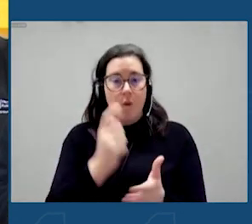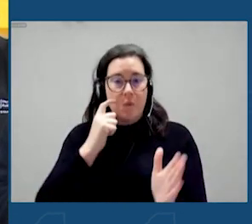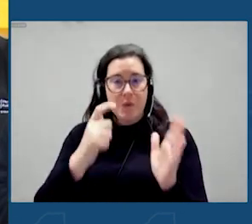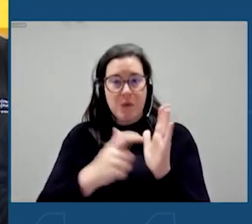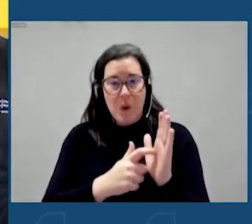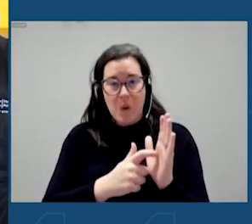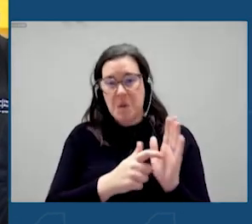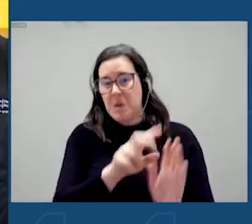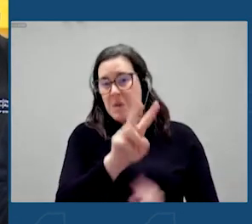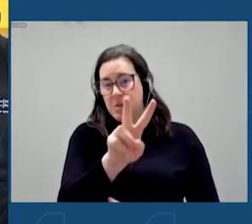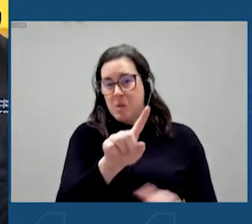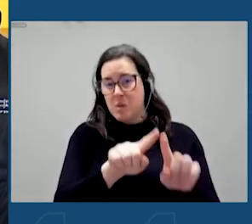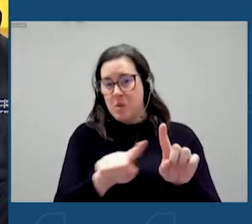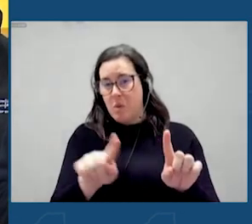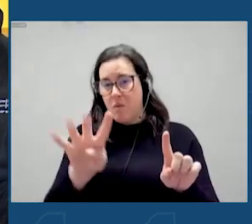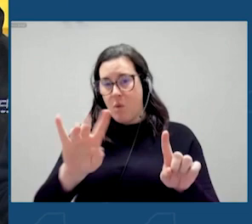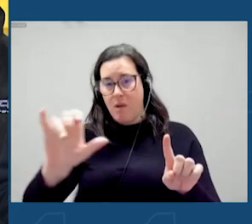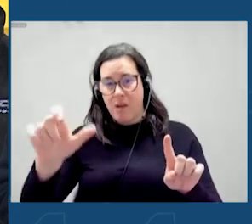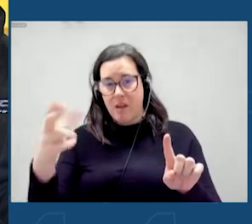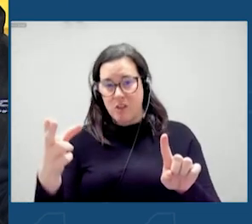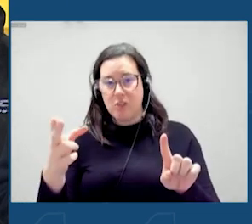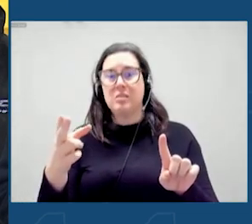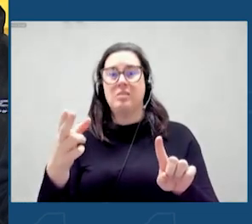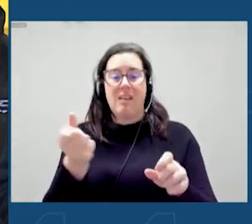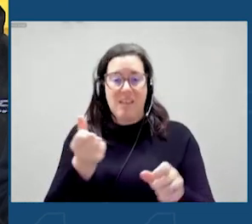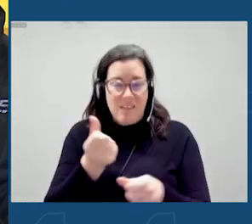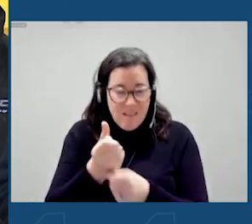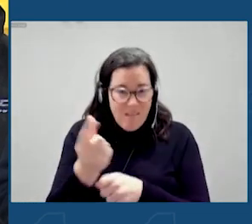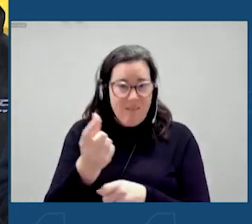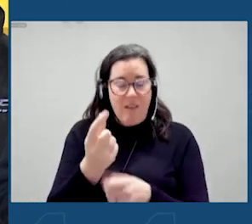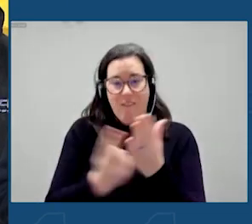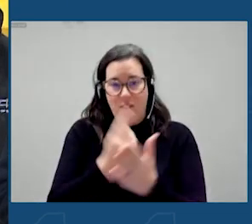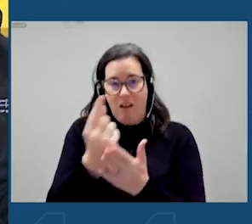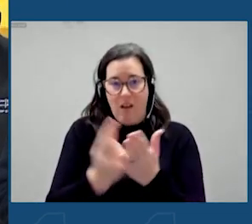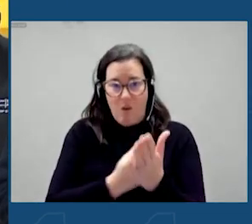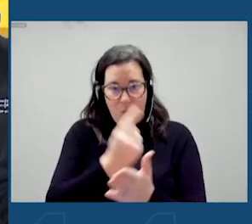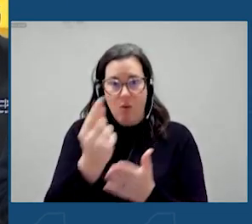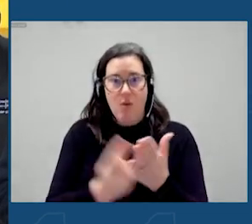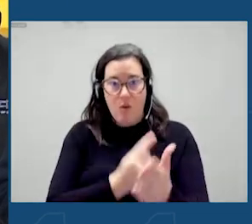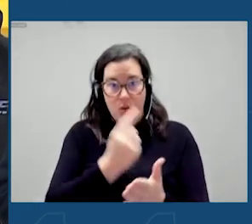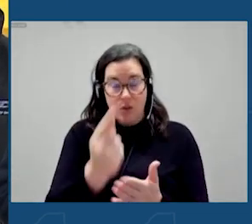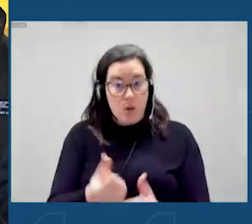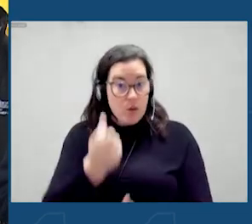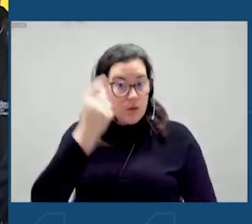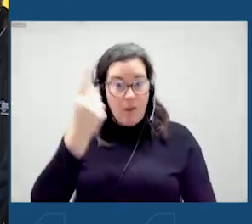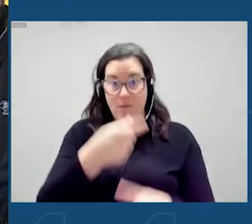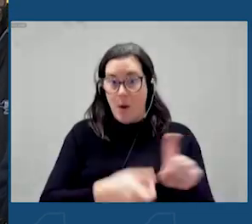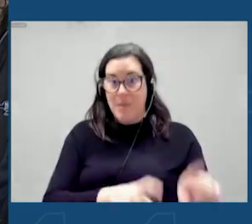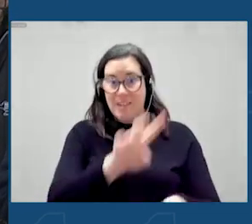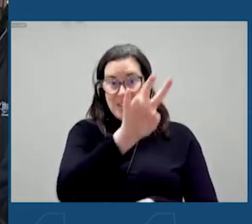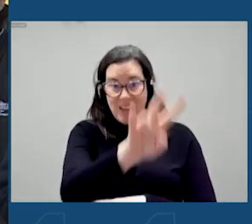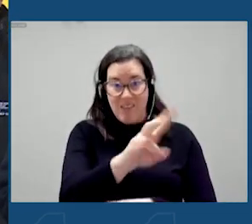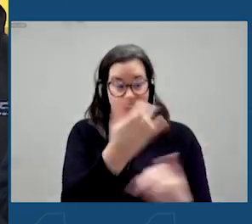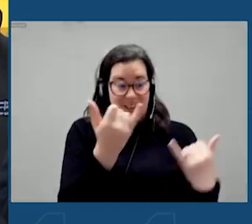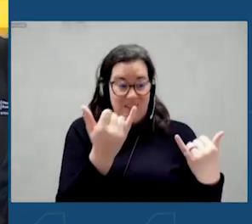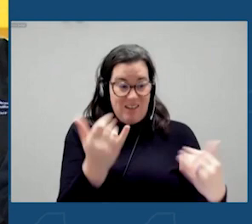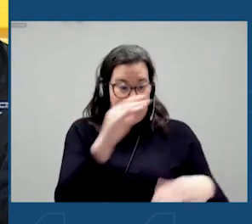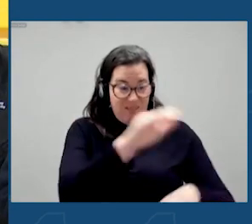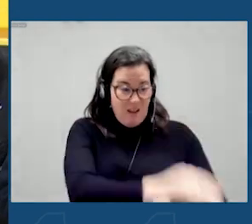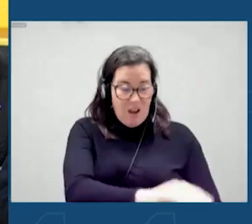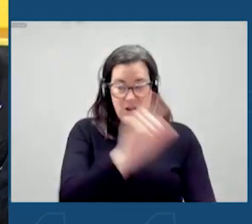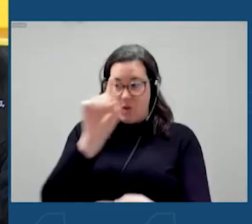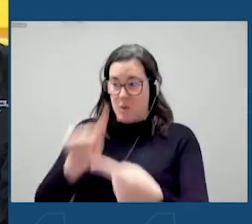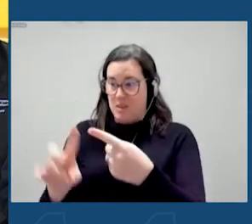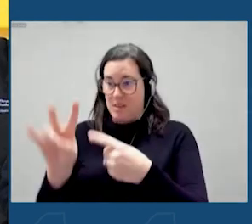4 inches of snow fall. There will not be a time from 7 p.m. tonight until 7 p.m. tomorrow where it is safe